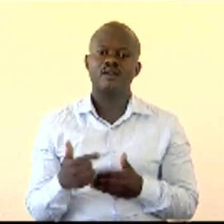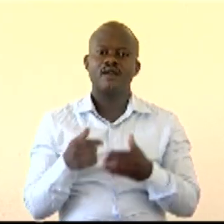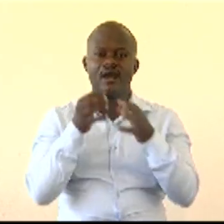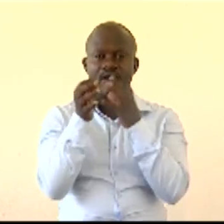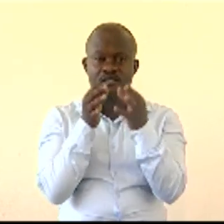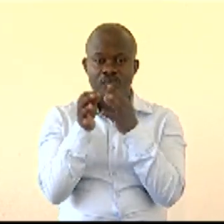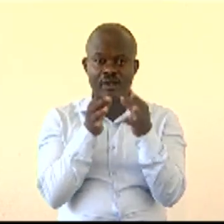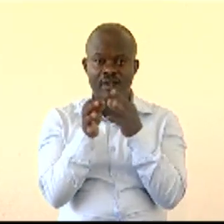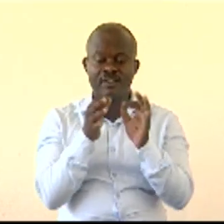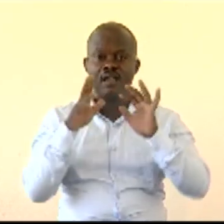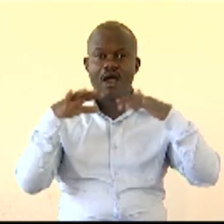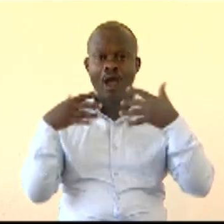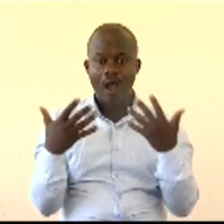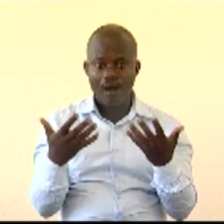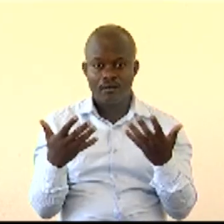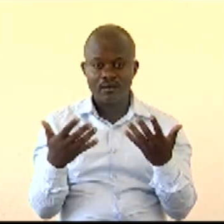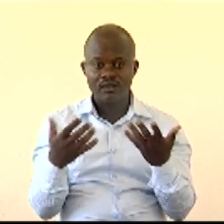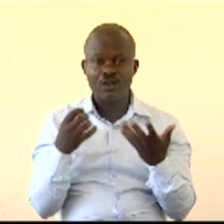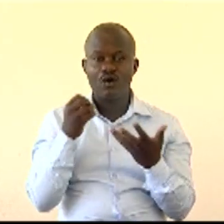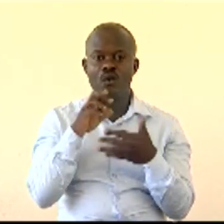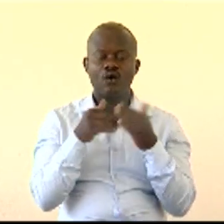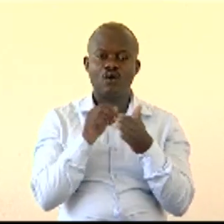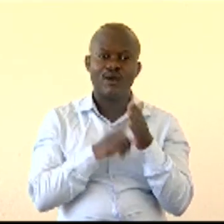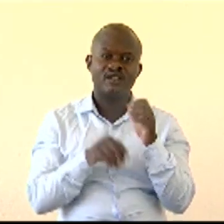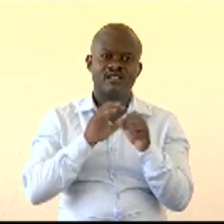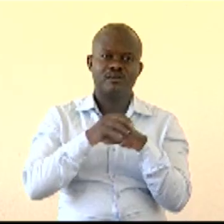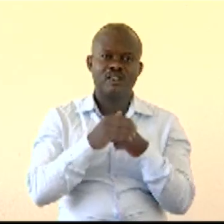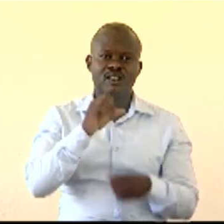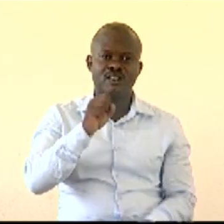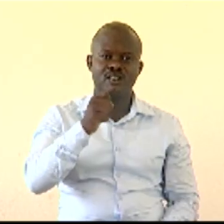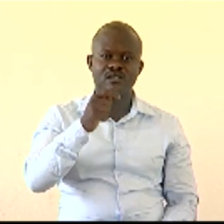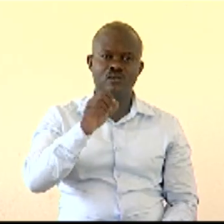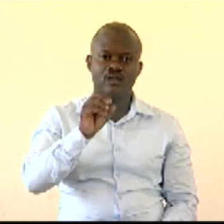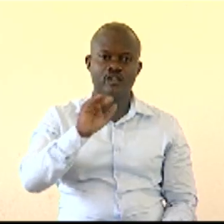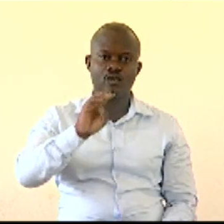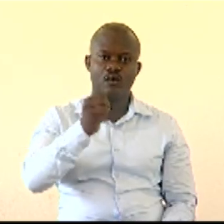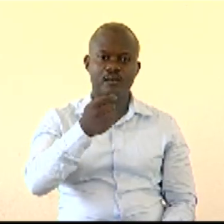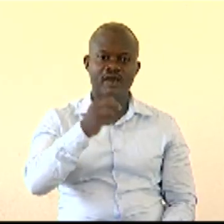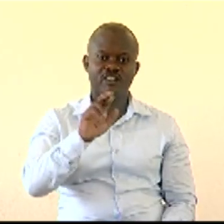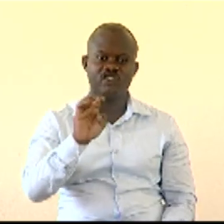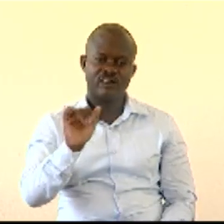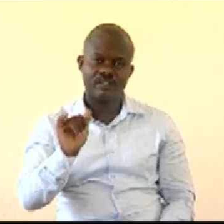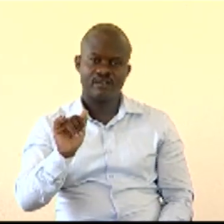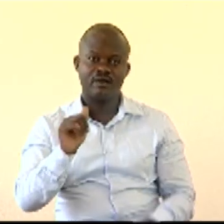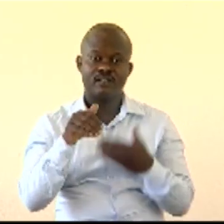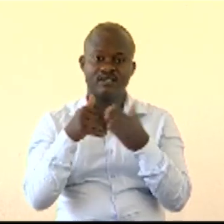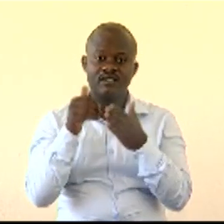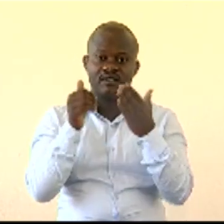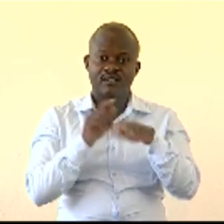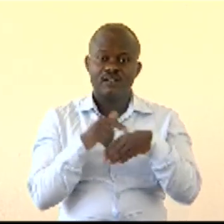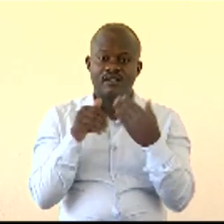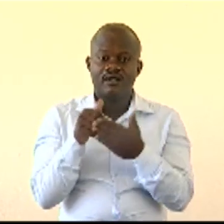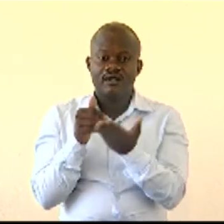explain how or what is meant by stoichiometry. This is a word derived from 2